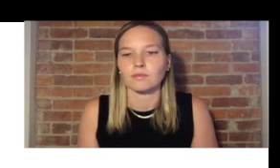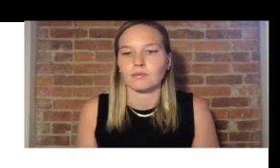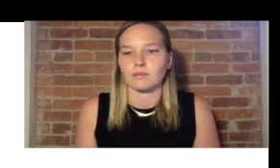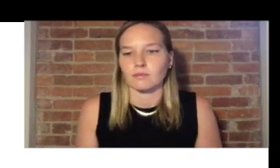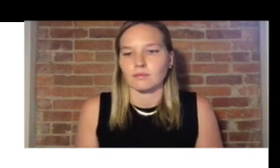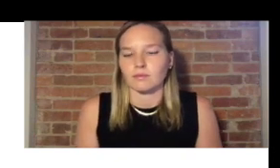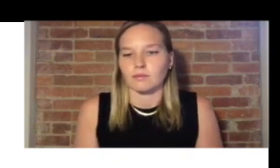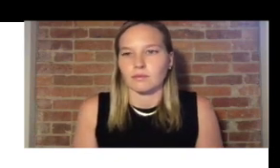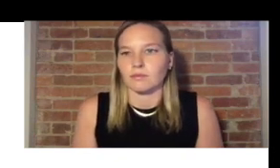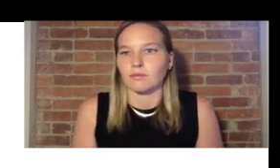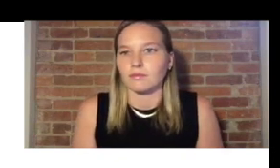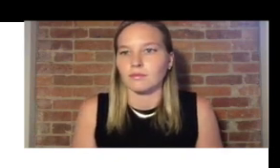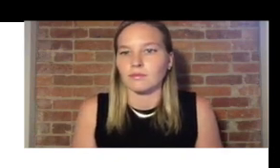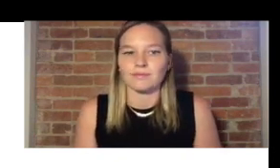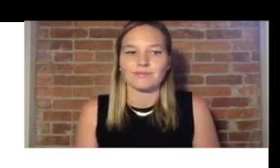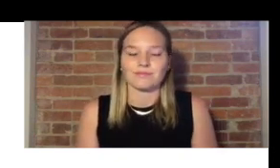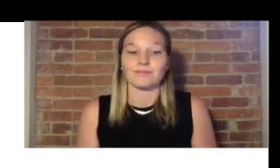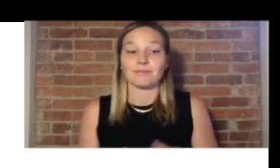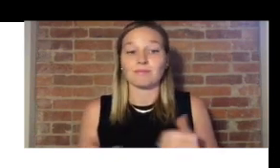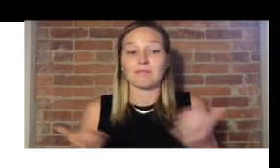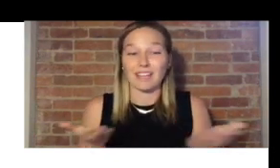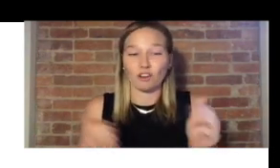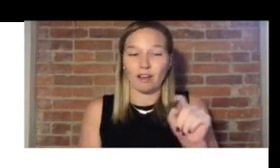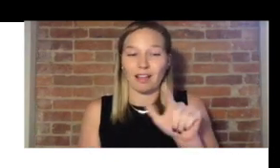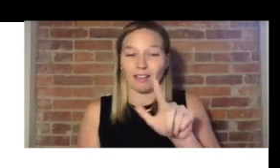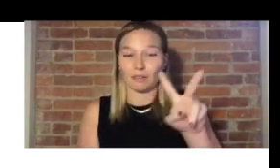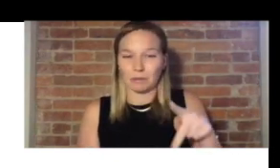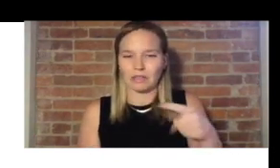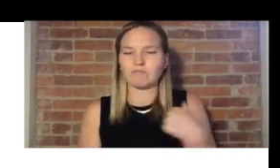And even all students in the classroom.